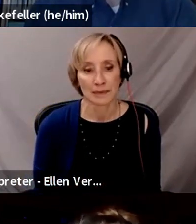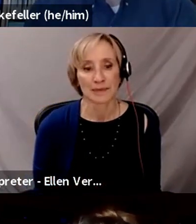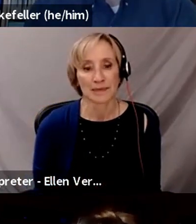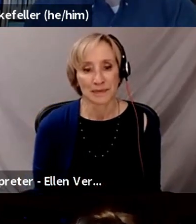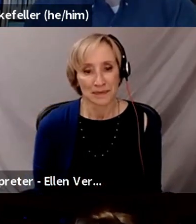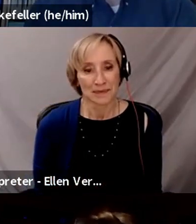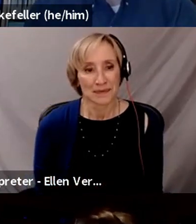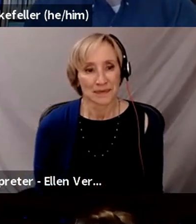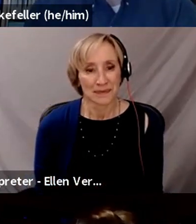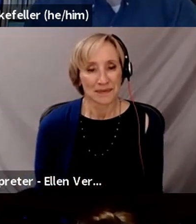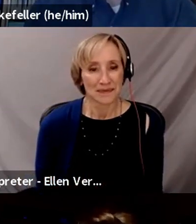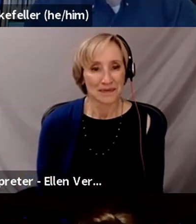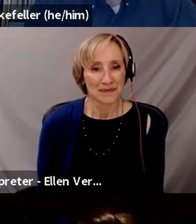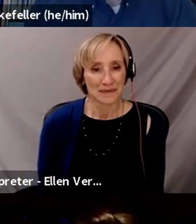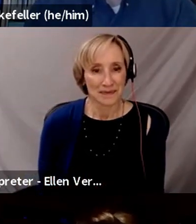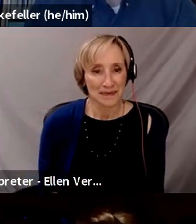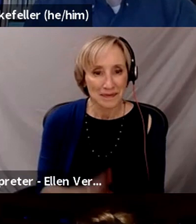Vesper, do you want to jump in on this or no?